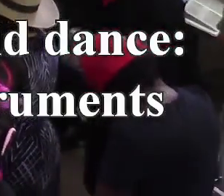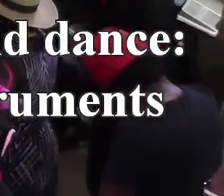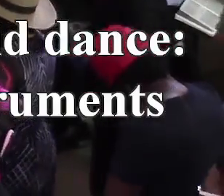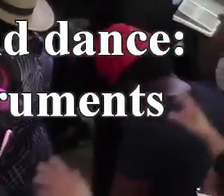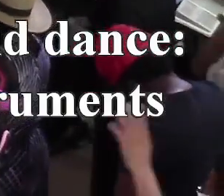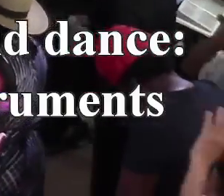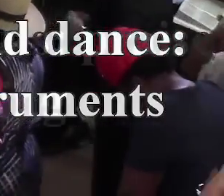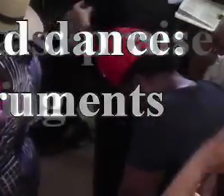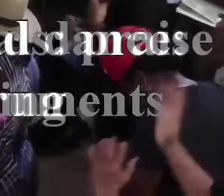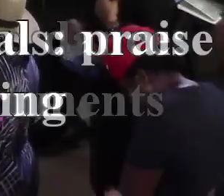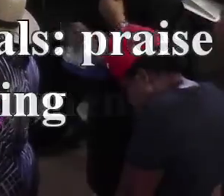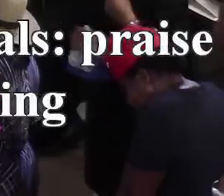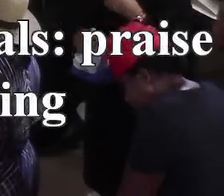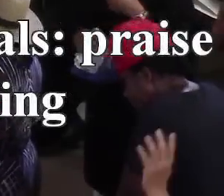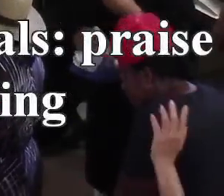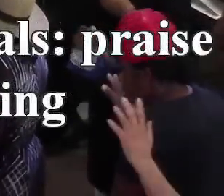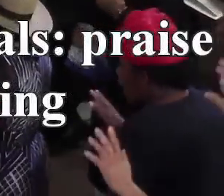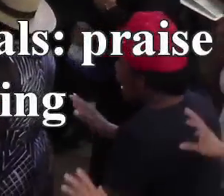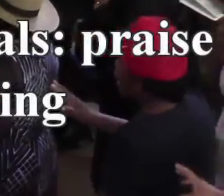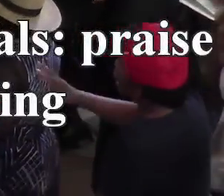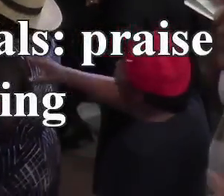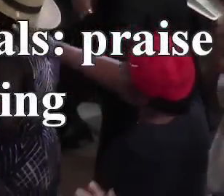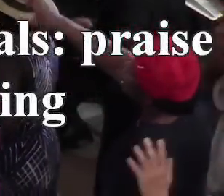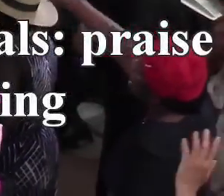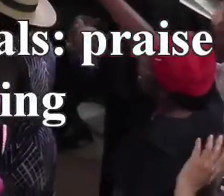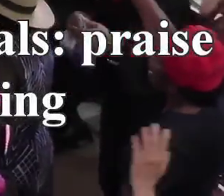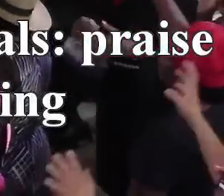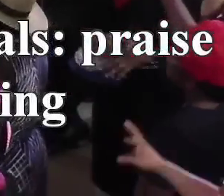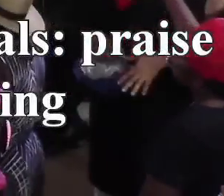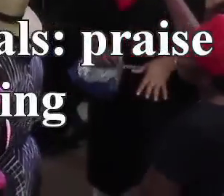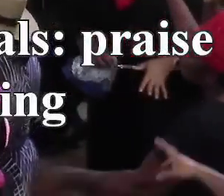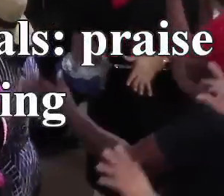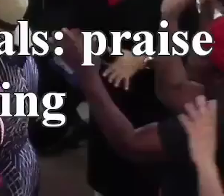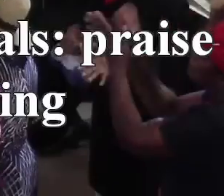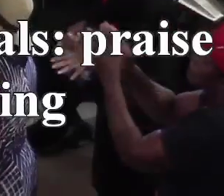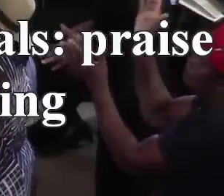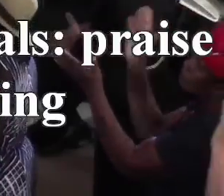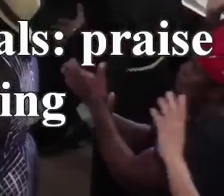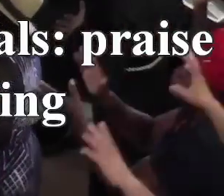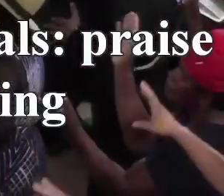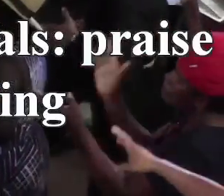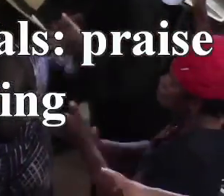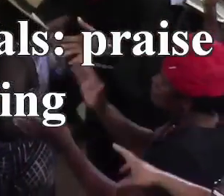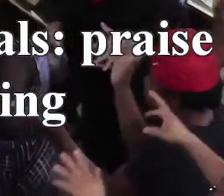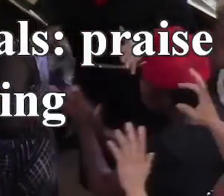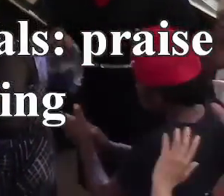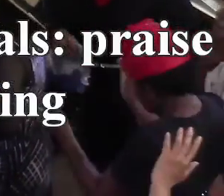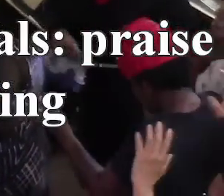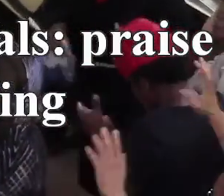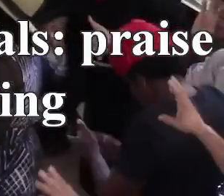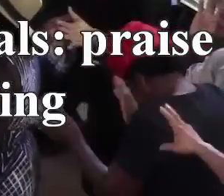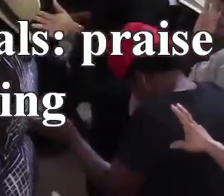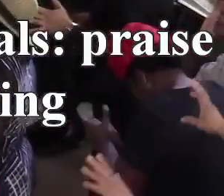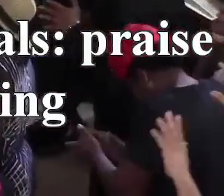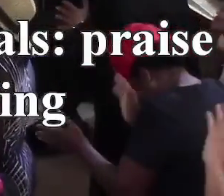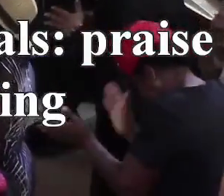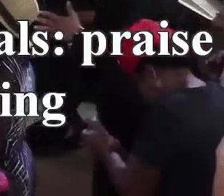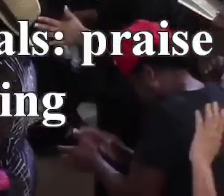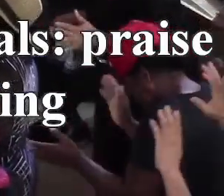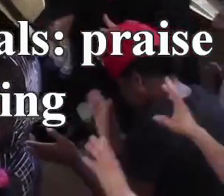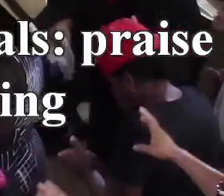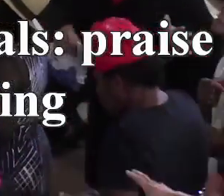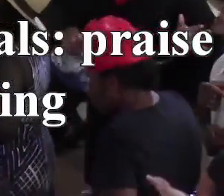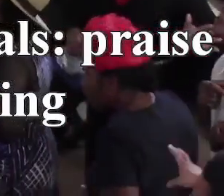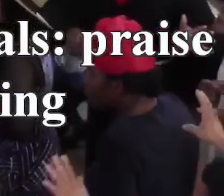Hallelujah. Praise him with the string instruments and organs. Hallelujah. Praise him upon the